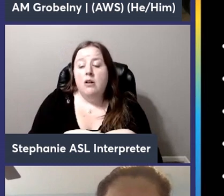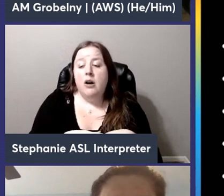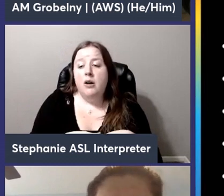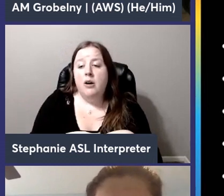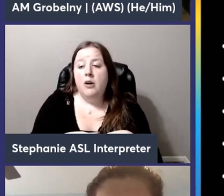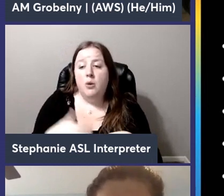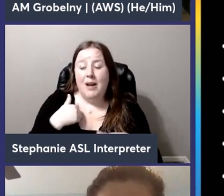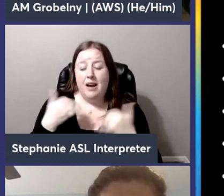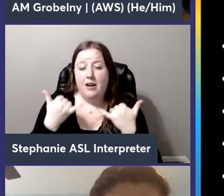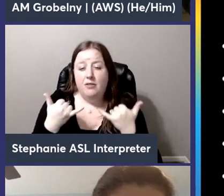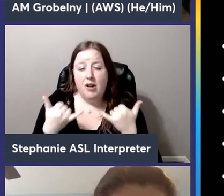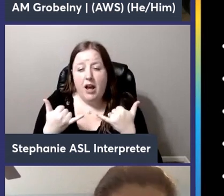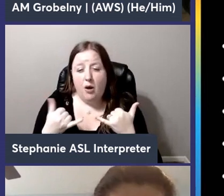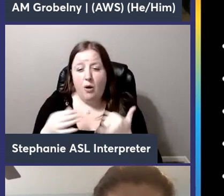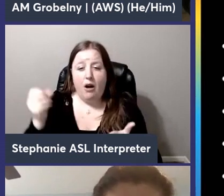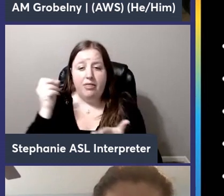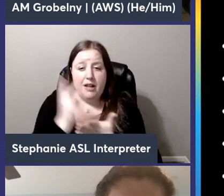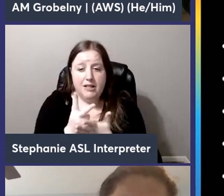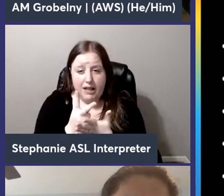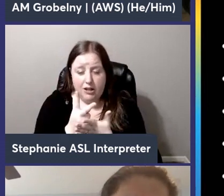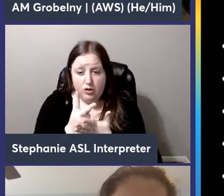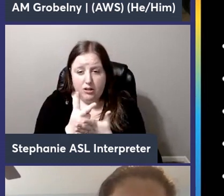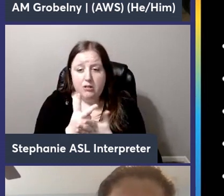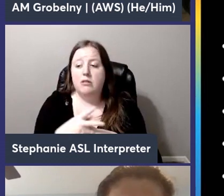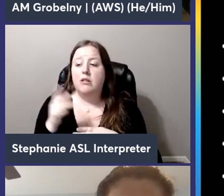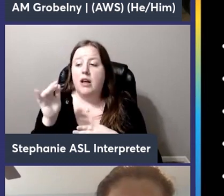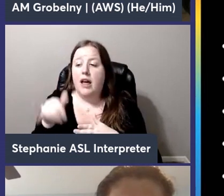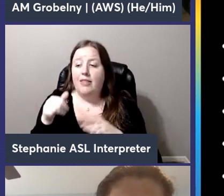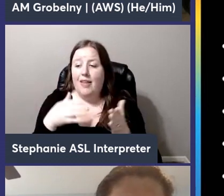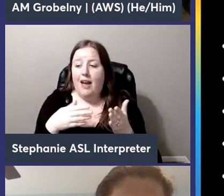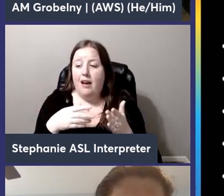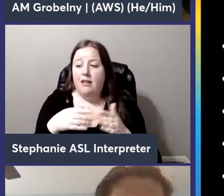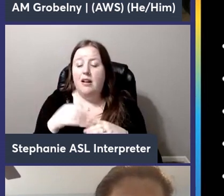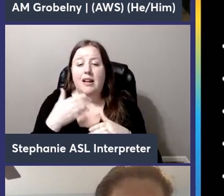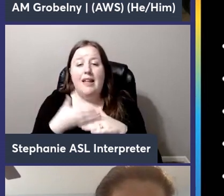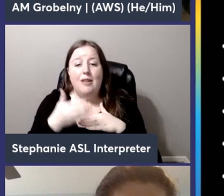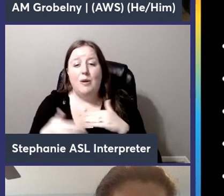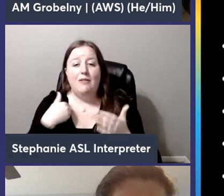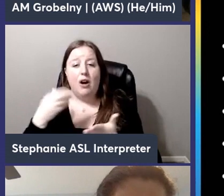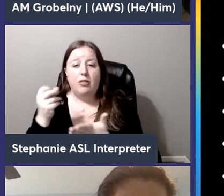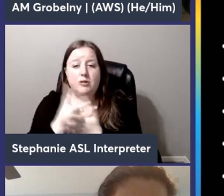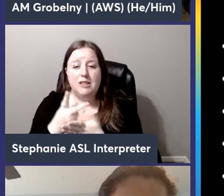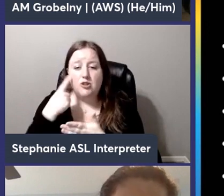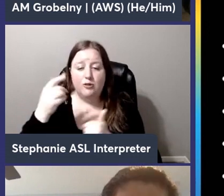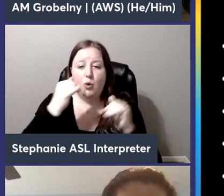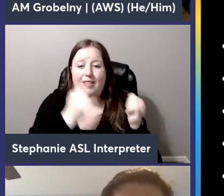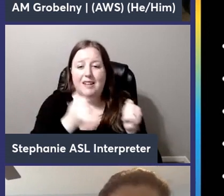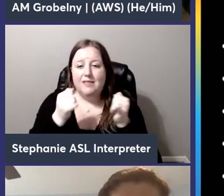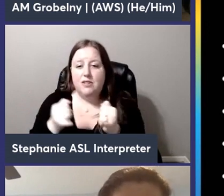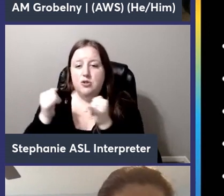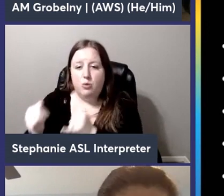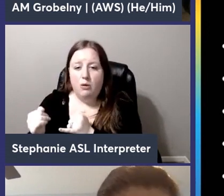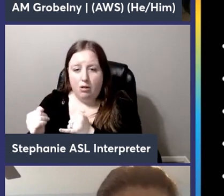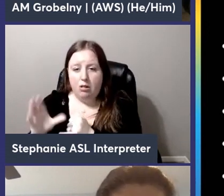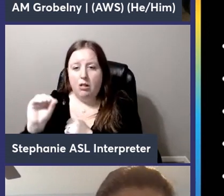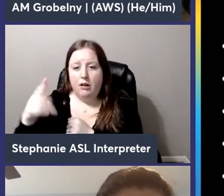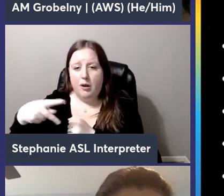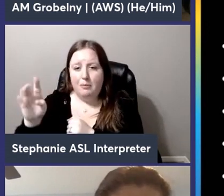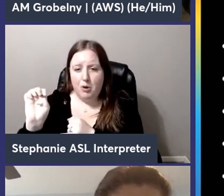have now authentication at the gateway layer, and then we also have authorization at individual compute